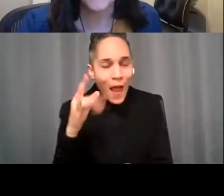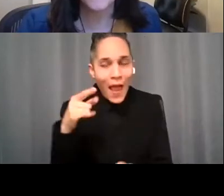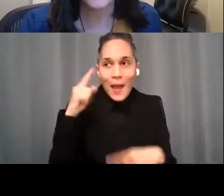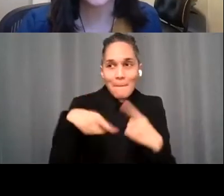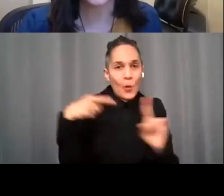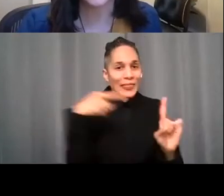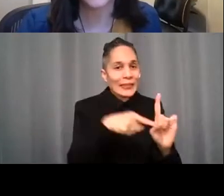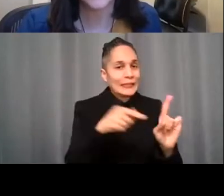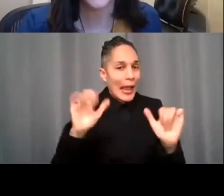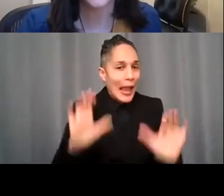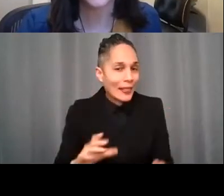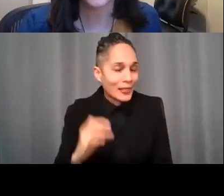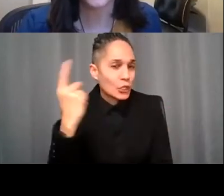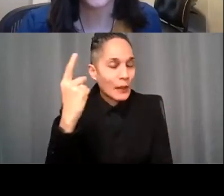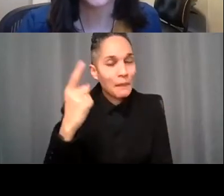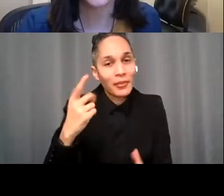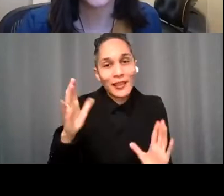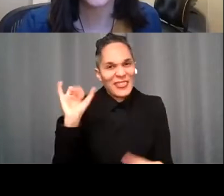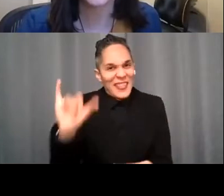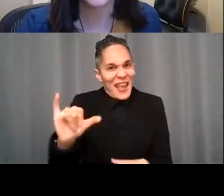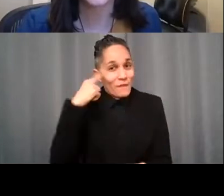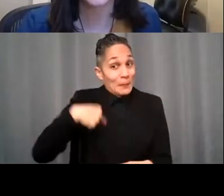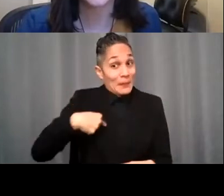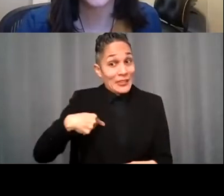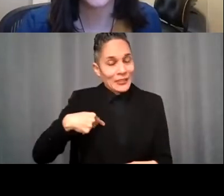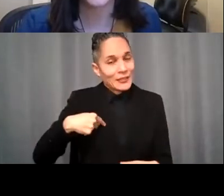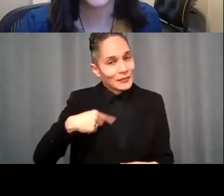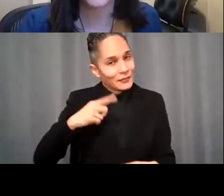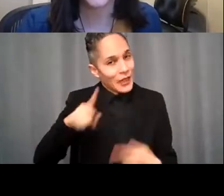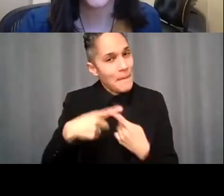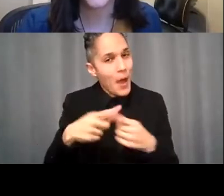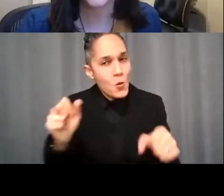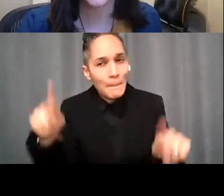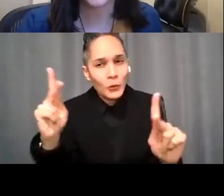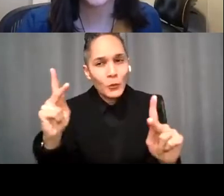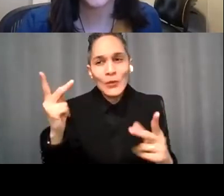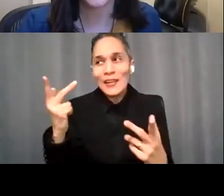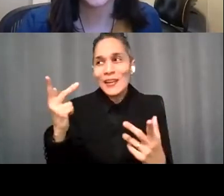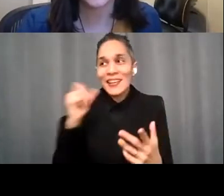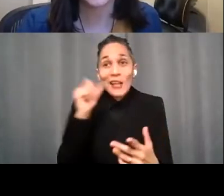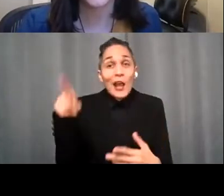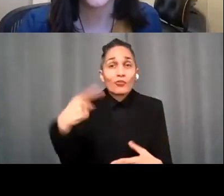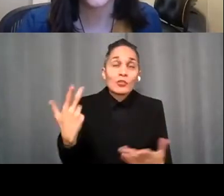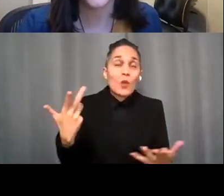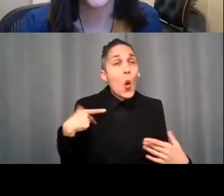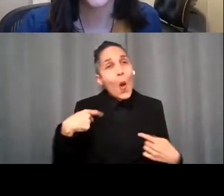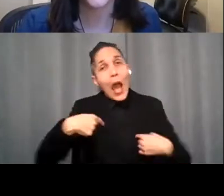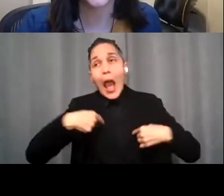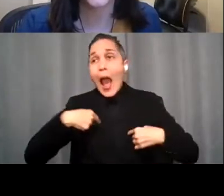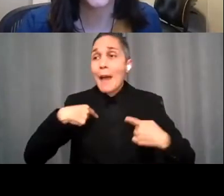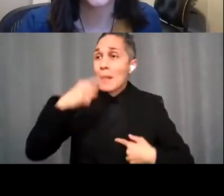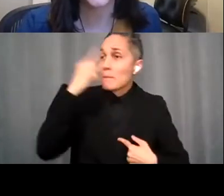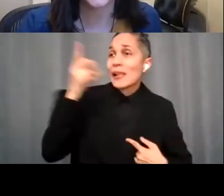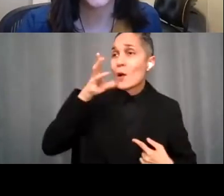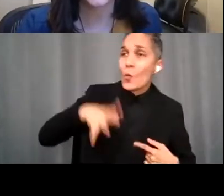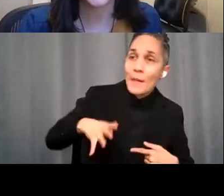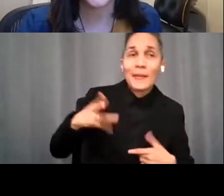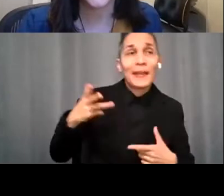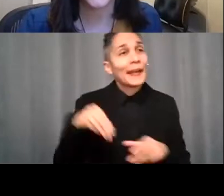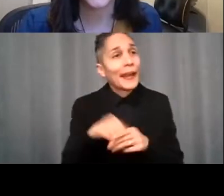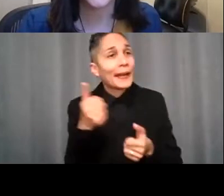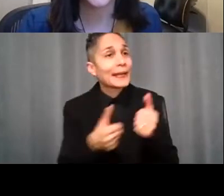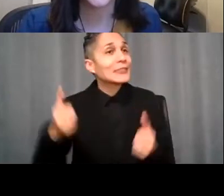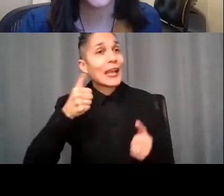or what have you. So for me, it's about opportunity. It's not just me being a Black woman in an